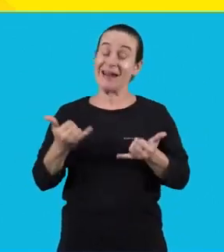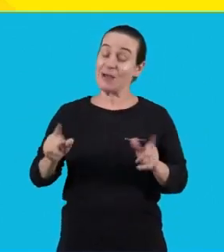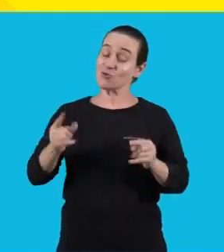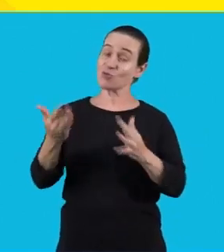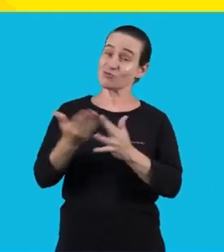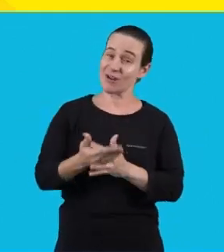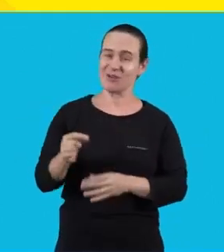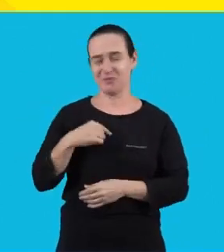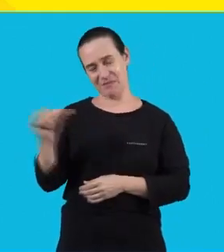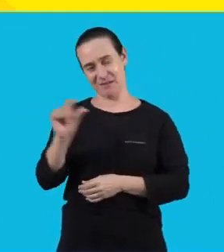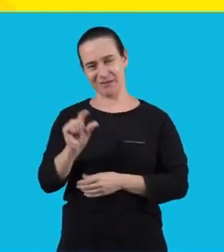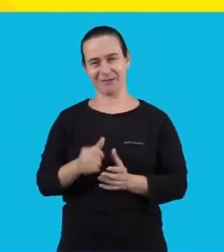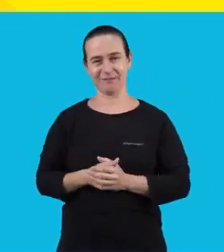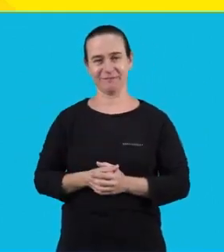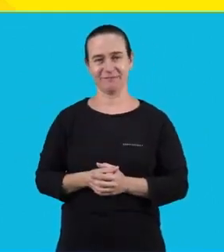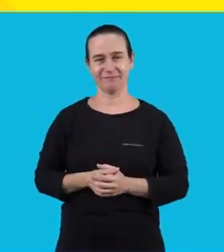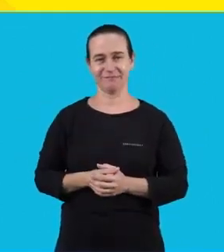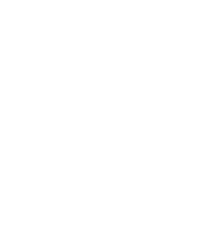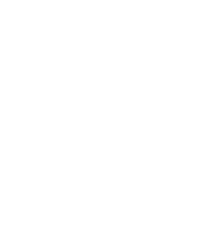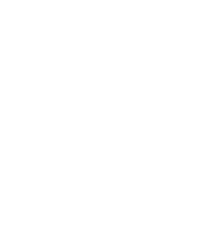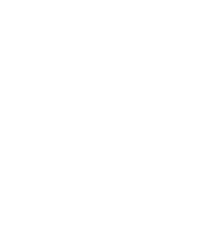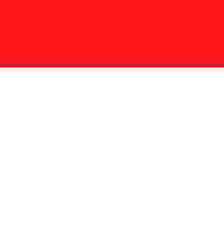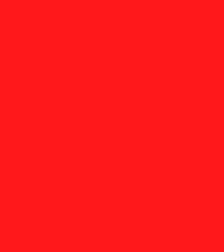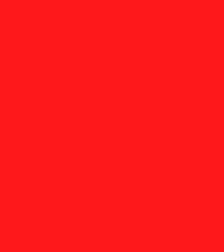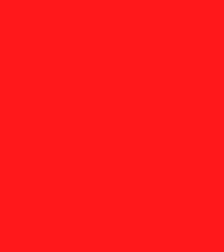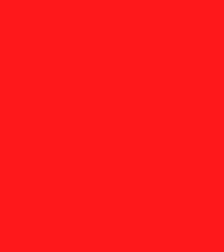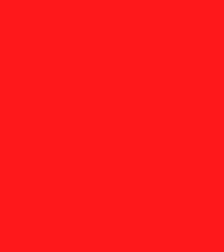quick break and we'll be back in just a little bit.